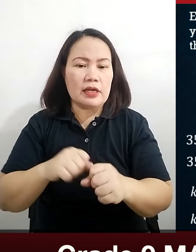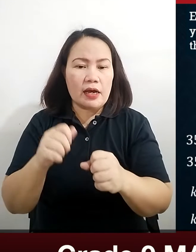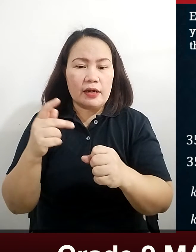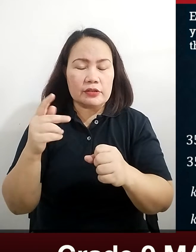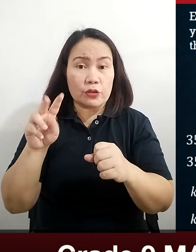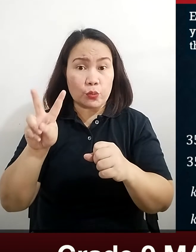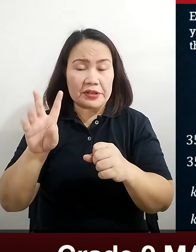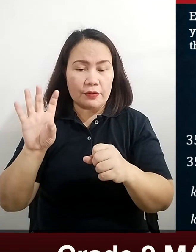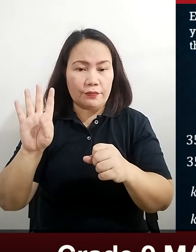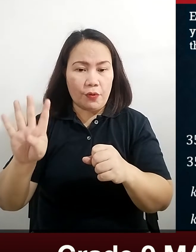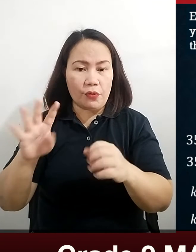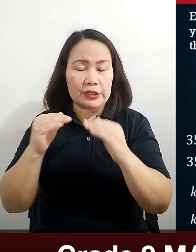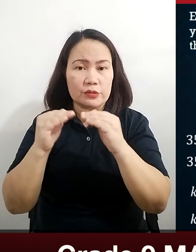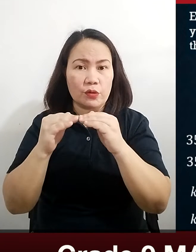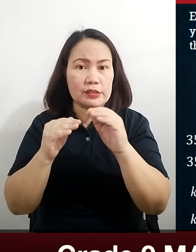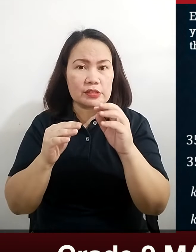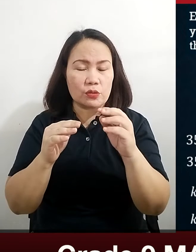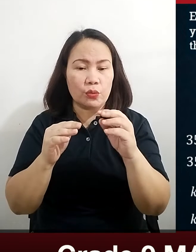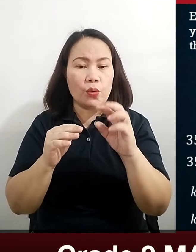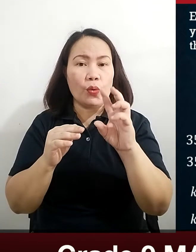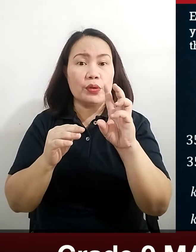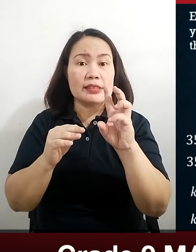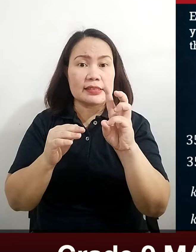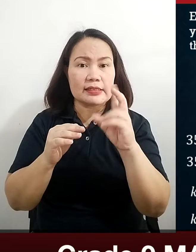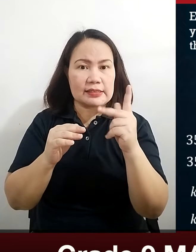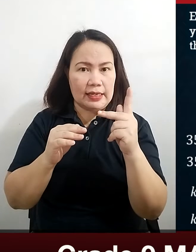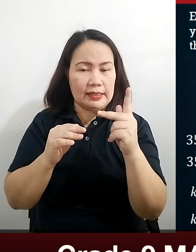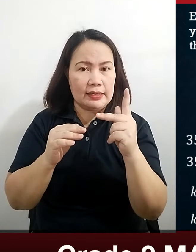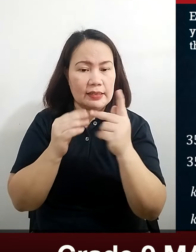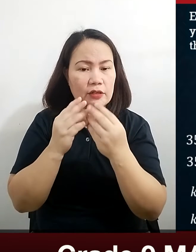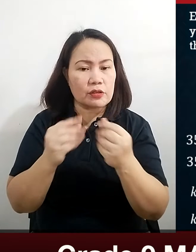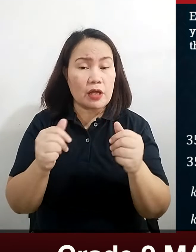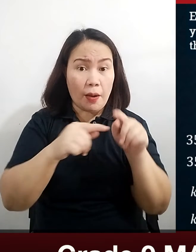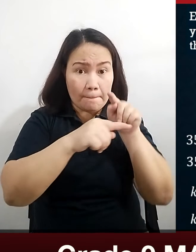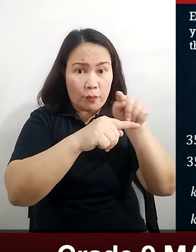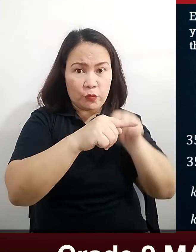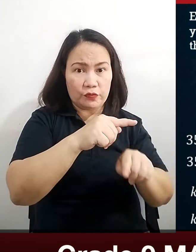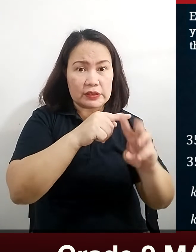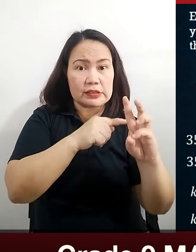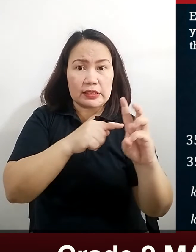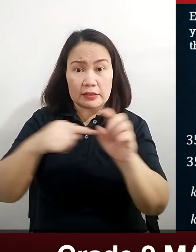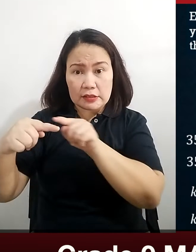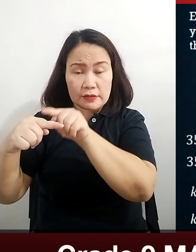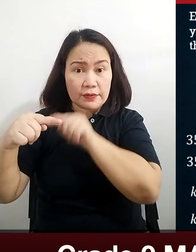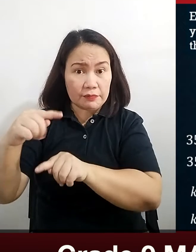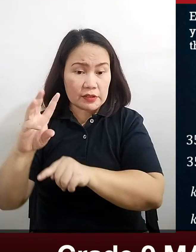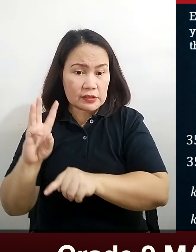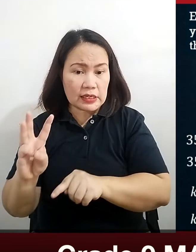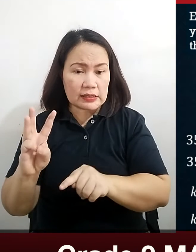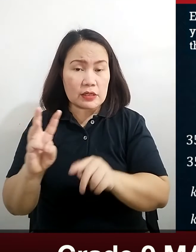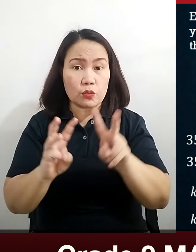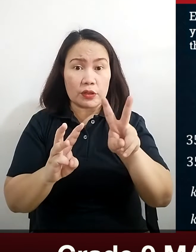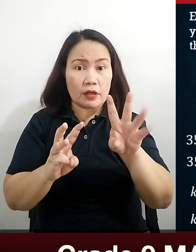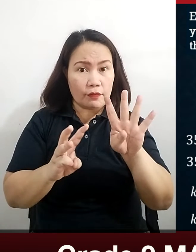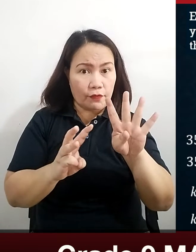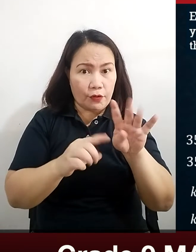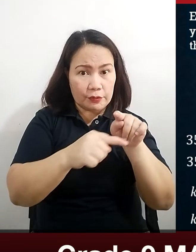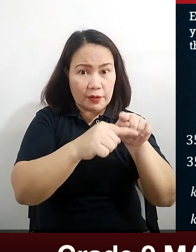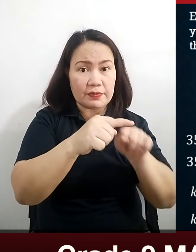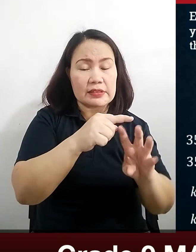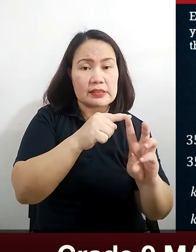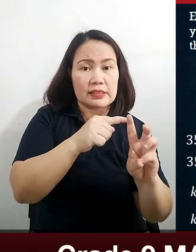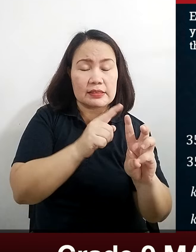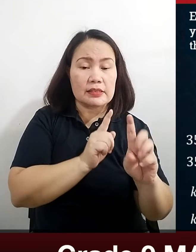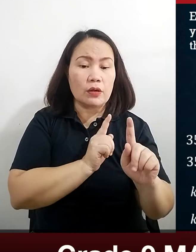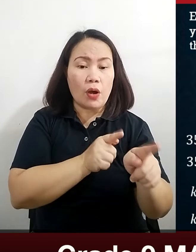x. Or 24 is equal to 6k. To solve the constant, divide both sides by 6. So 24 divided